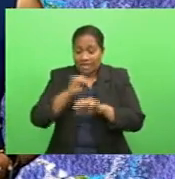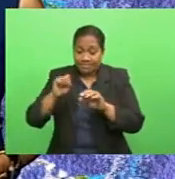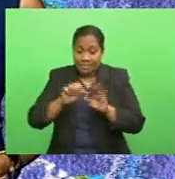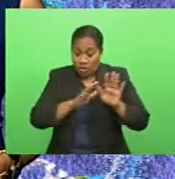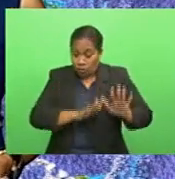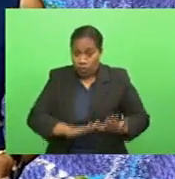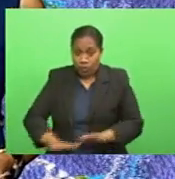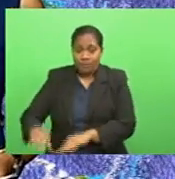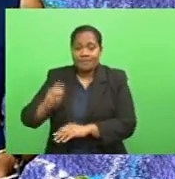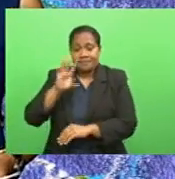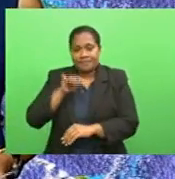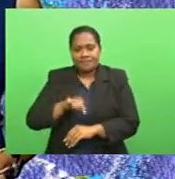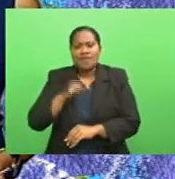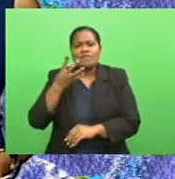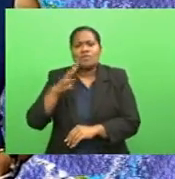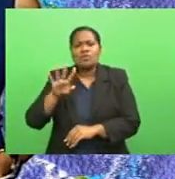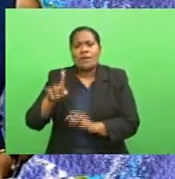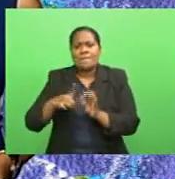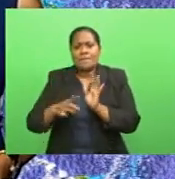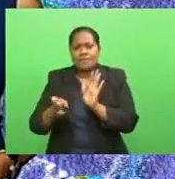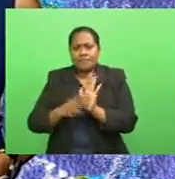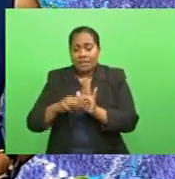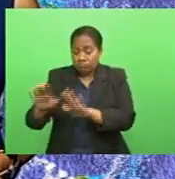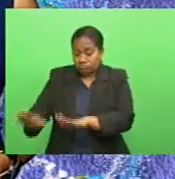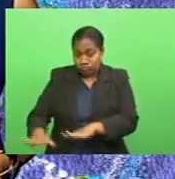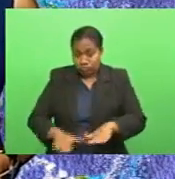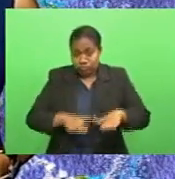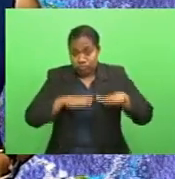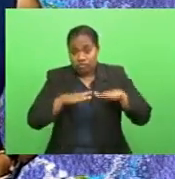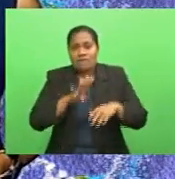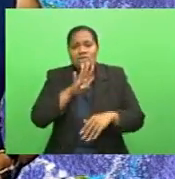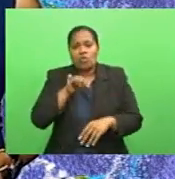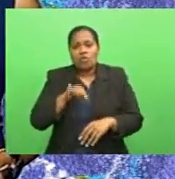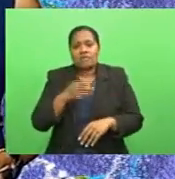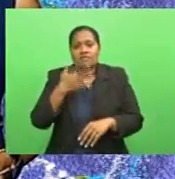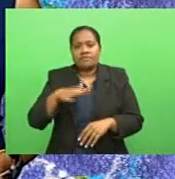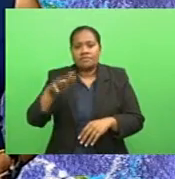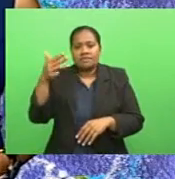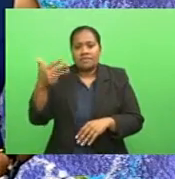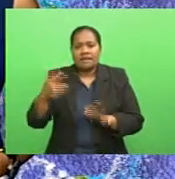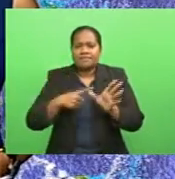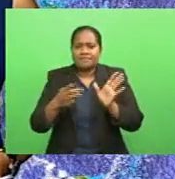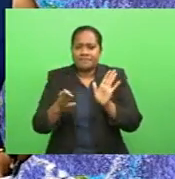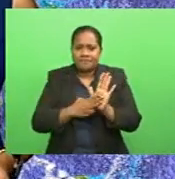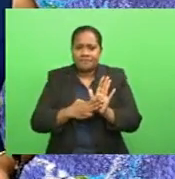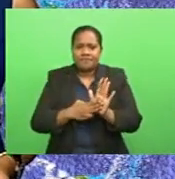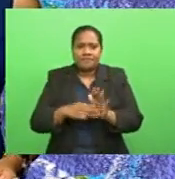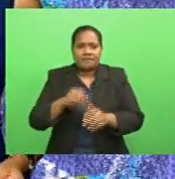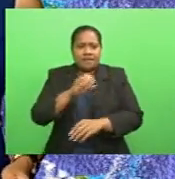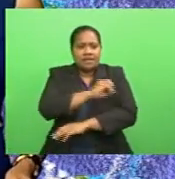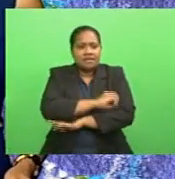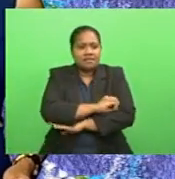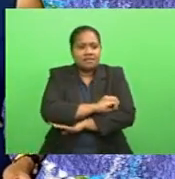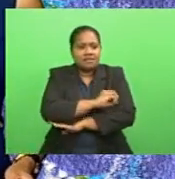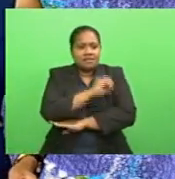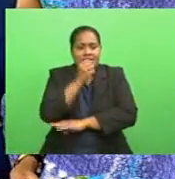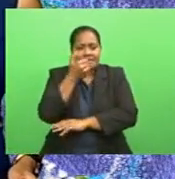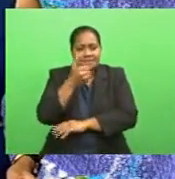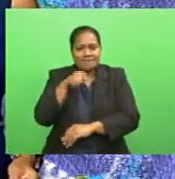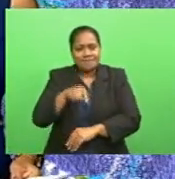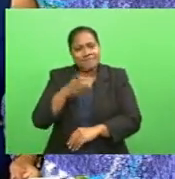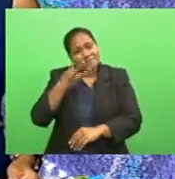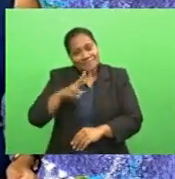at 10:41 p.m. with high tide at 4:59 a.m. Sunrise will be at 6:36. For tomorrow,